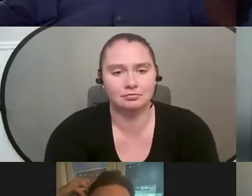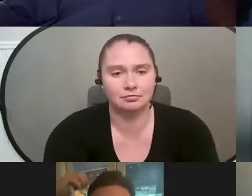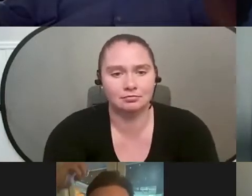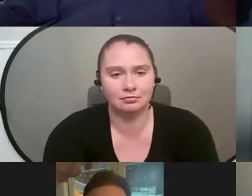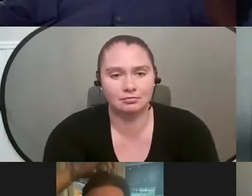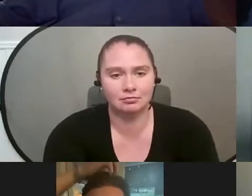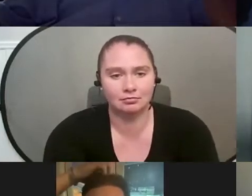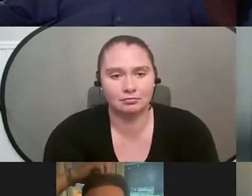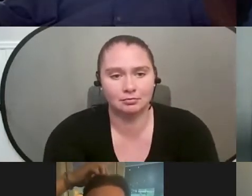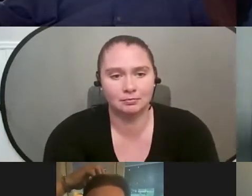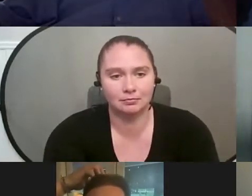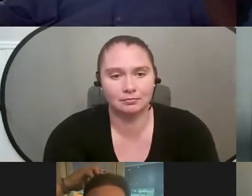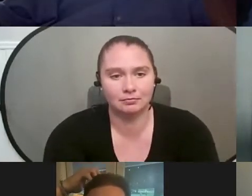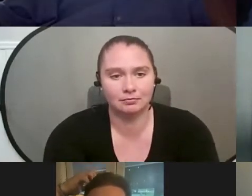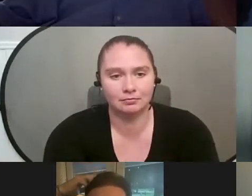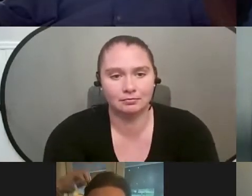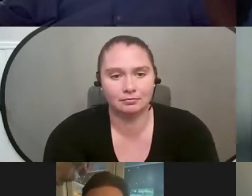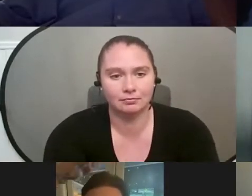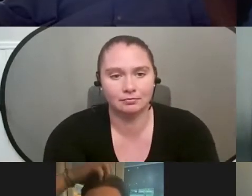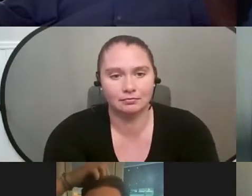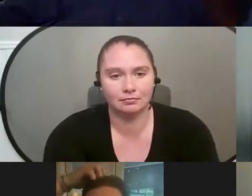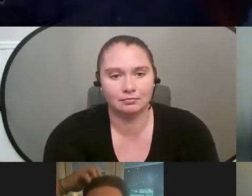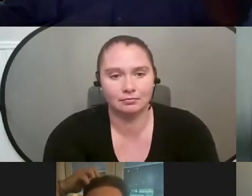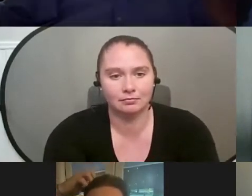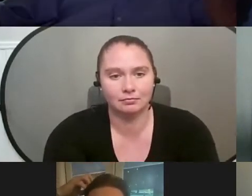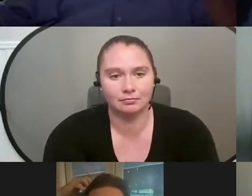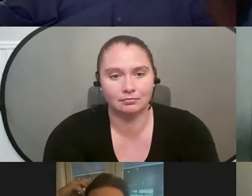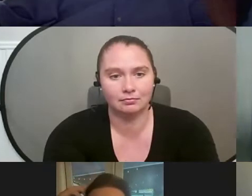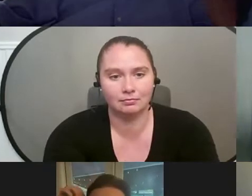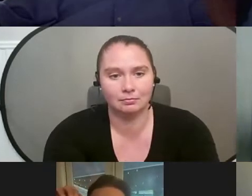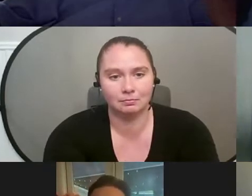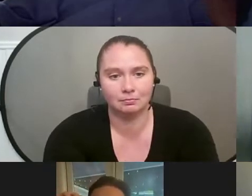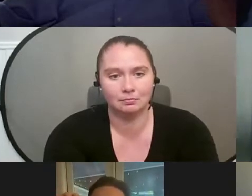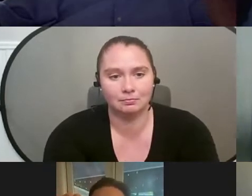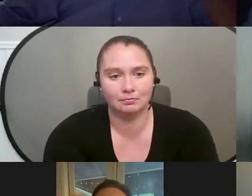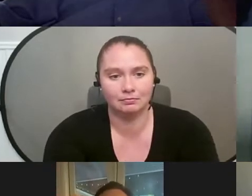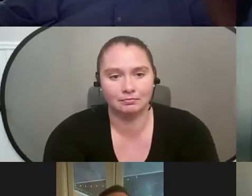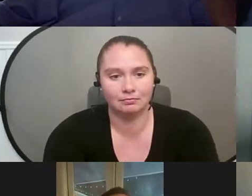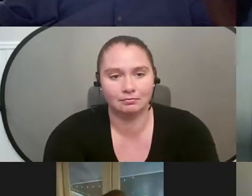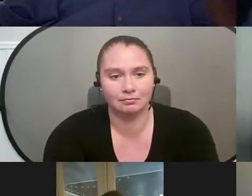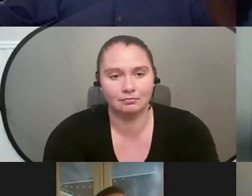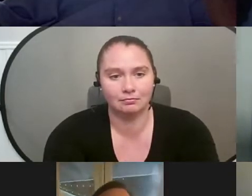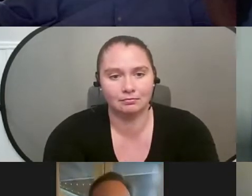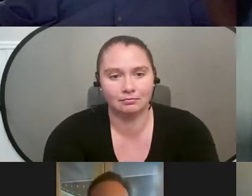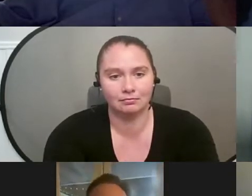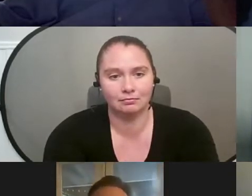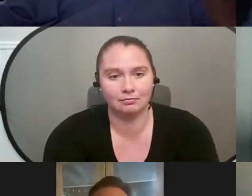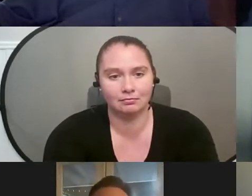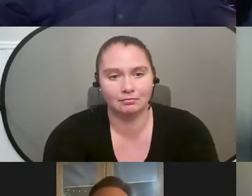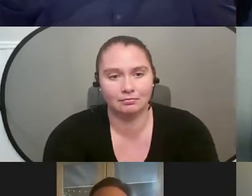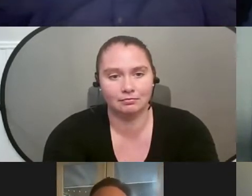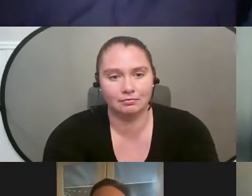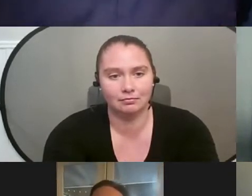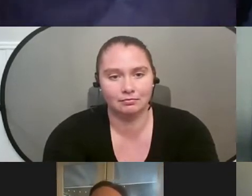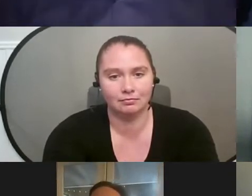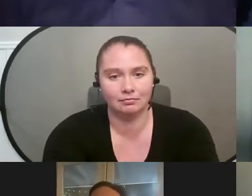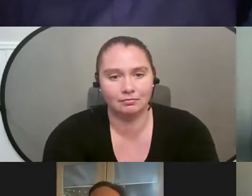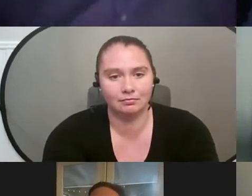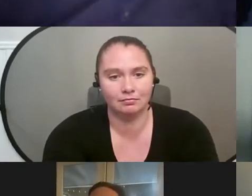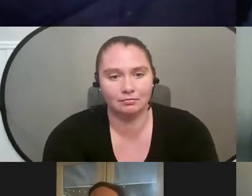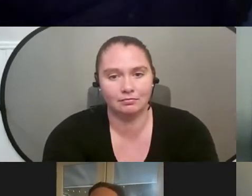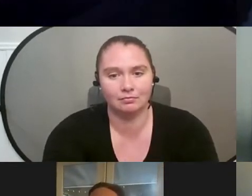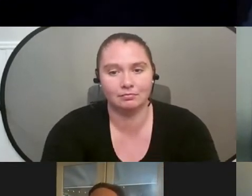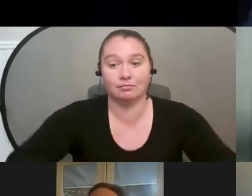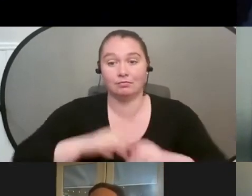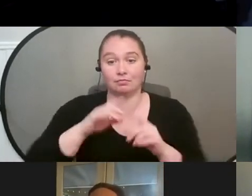We'll try and go ahead independent of that. So goal number one here was creating facilities throughout Waco ISD